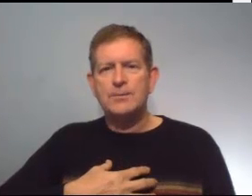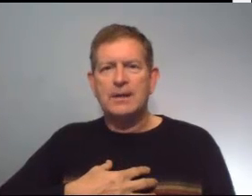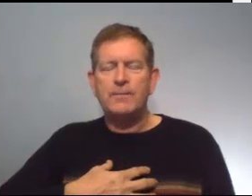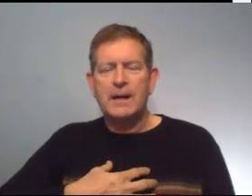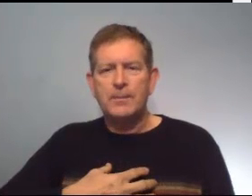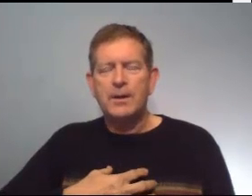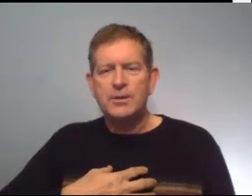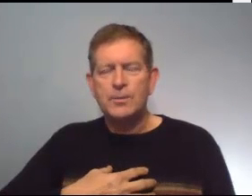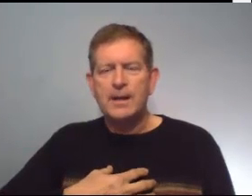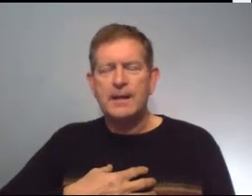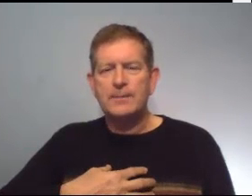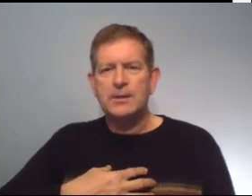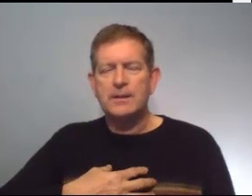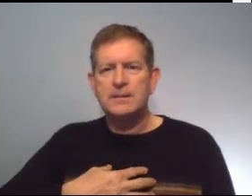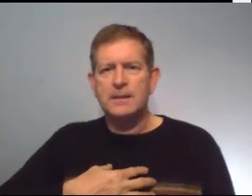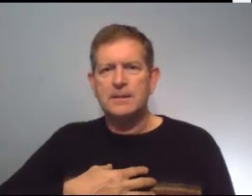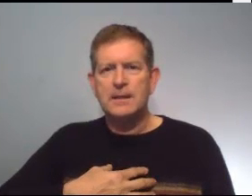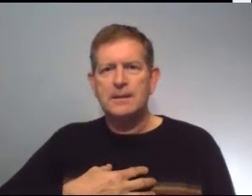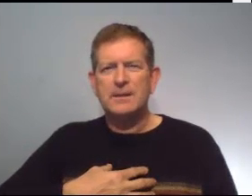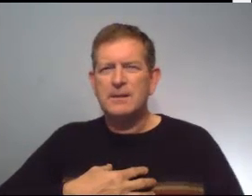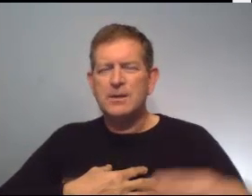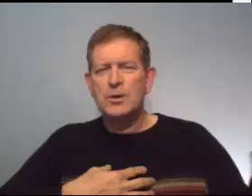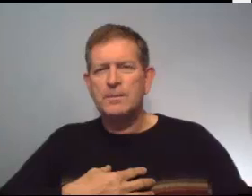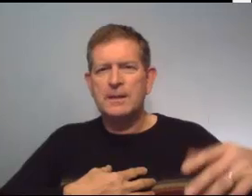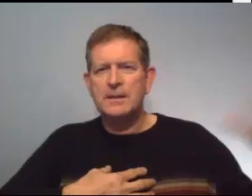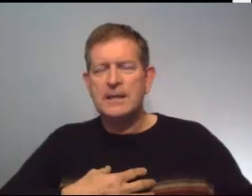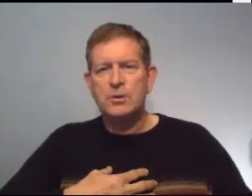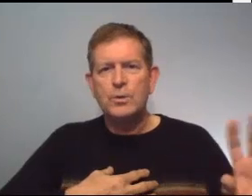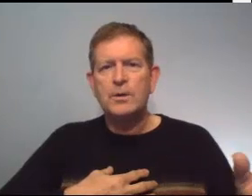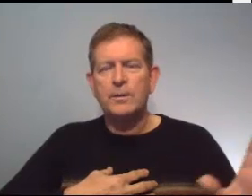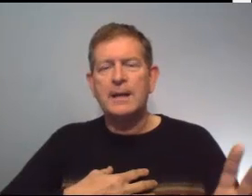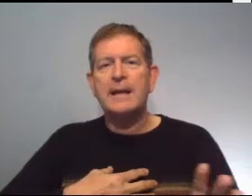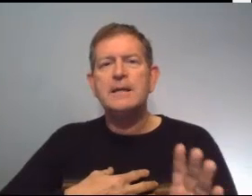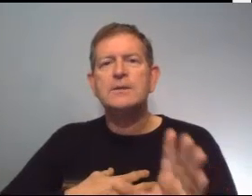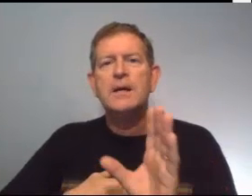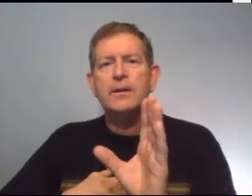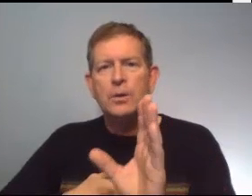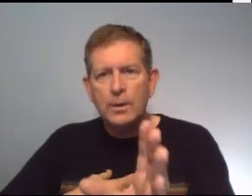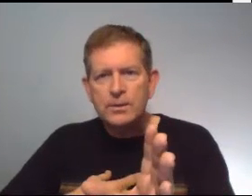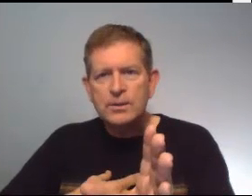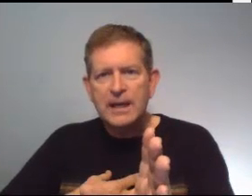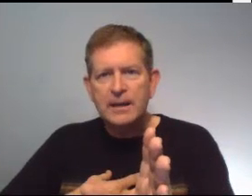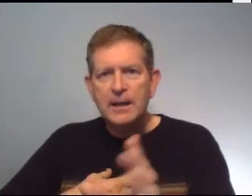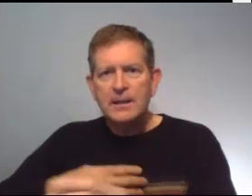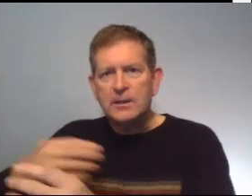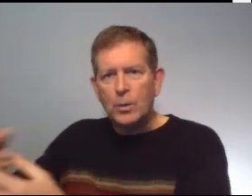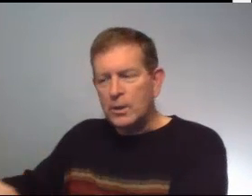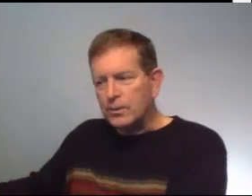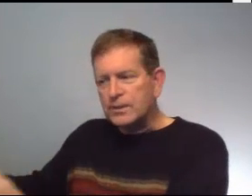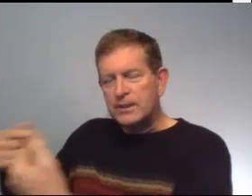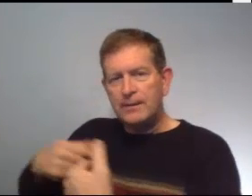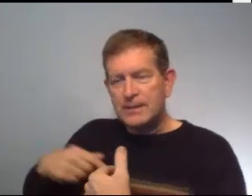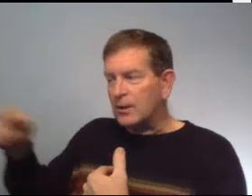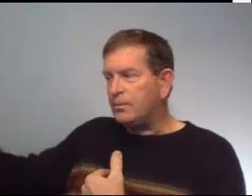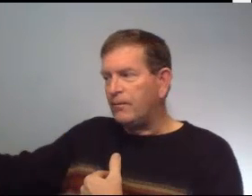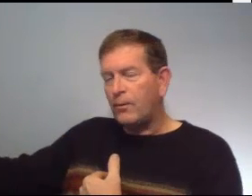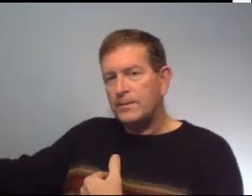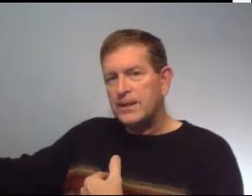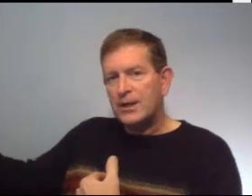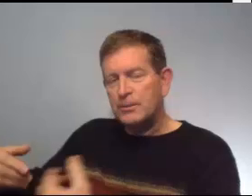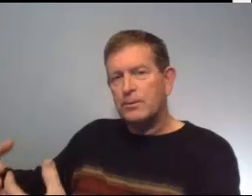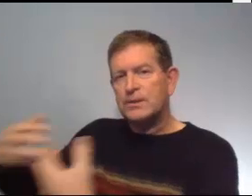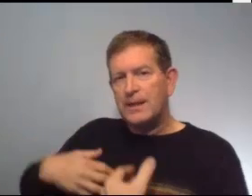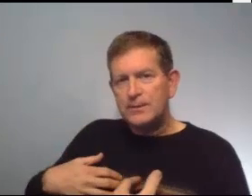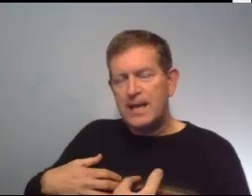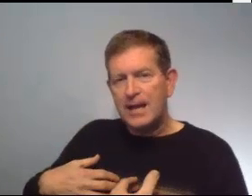the object. In fact, I'm called a direct object in the sentence. But the term is not critical. The idea is that you understand that the one who receives, not who